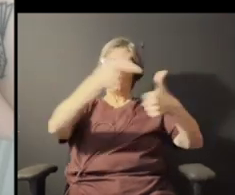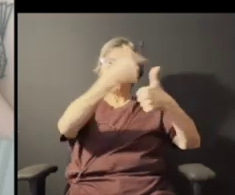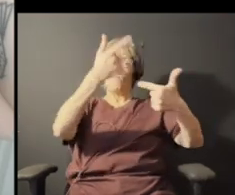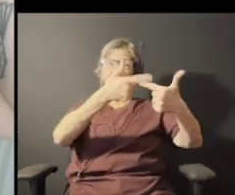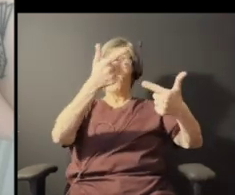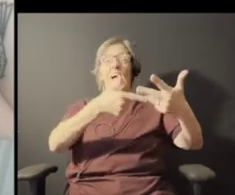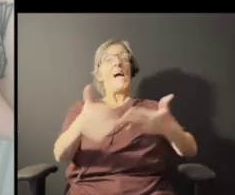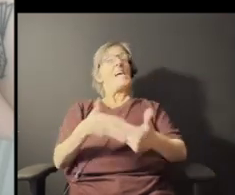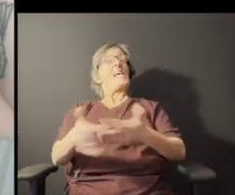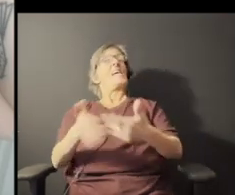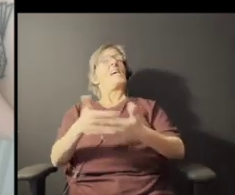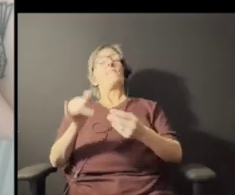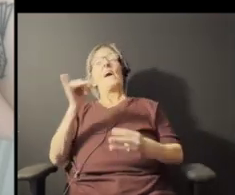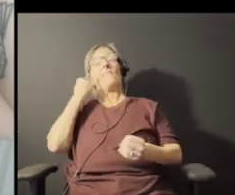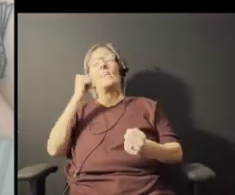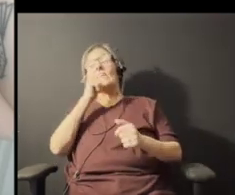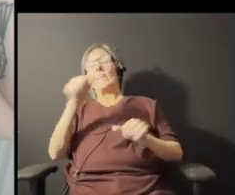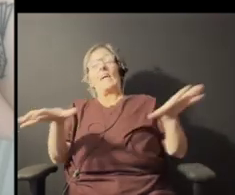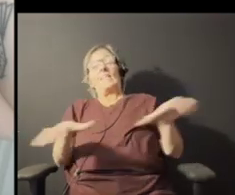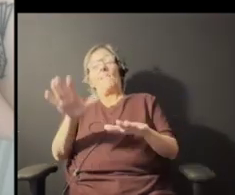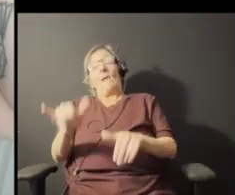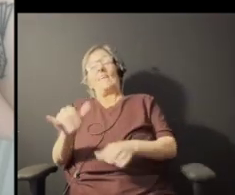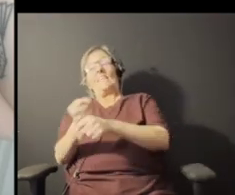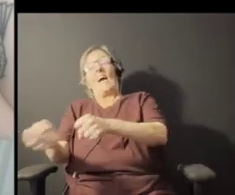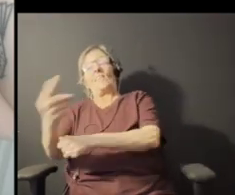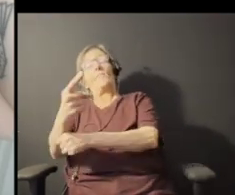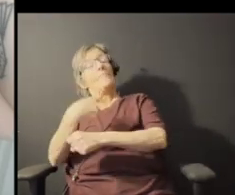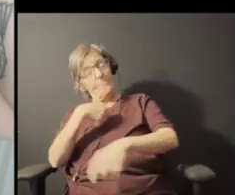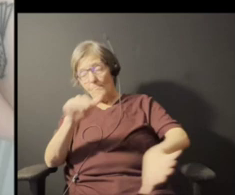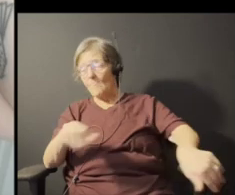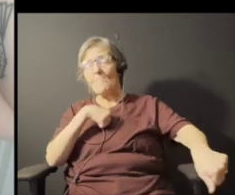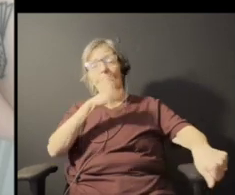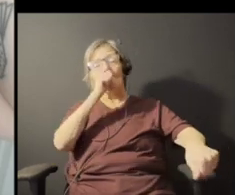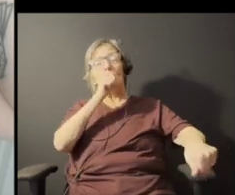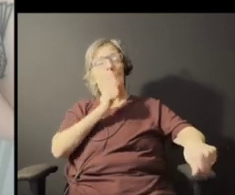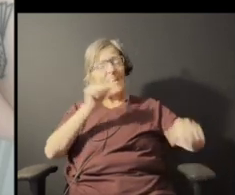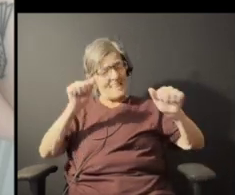want. And even if that means that it won't be done by next year,